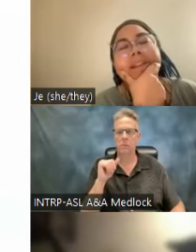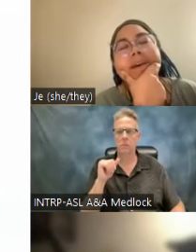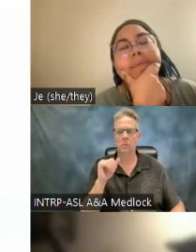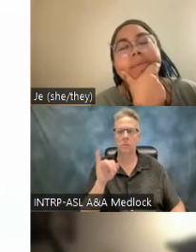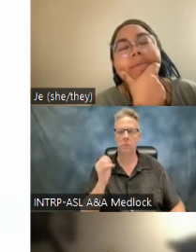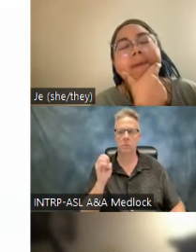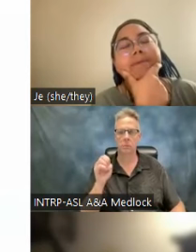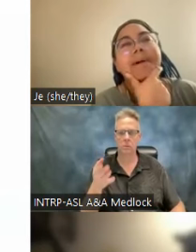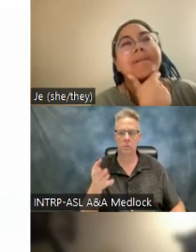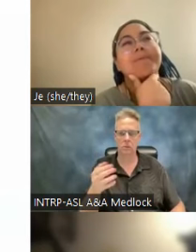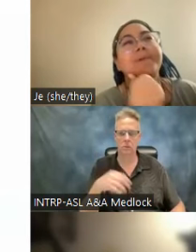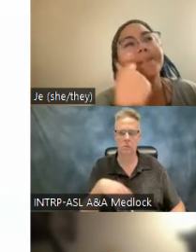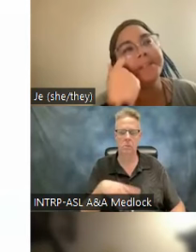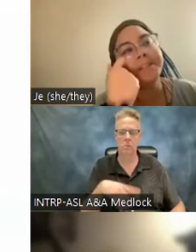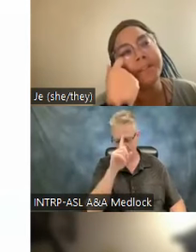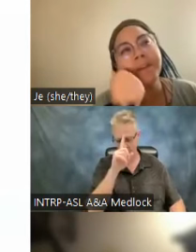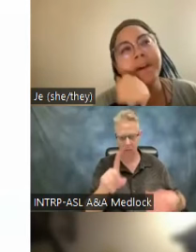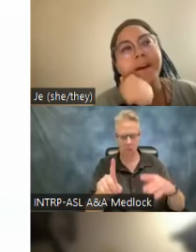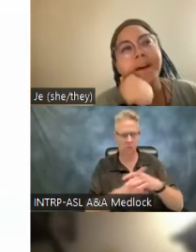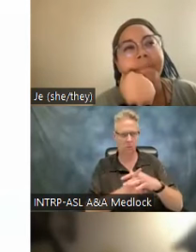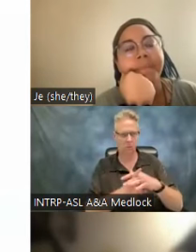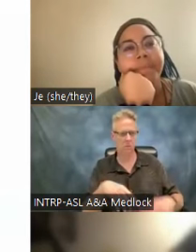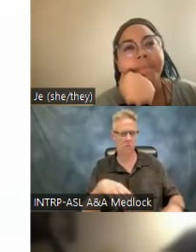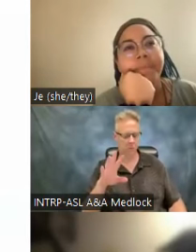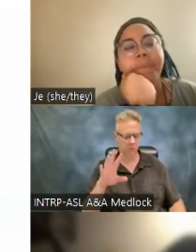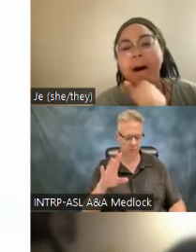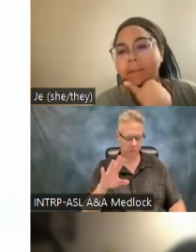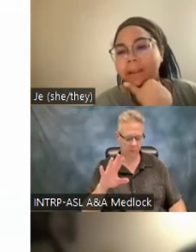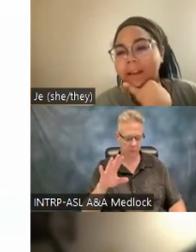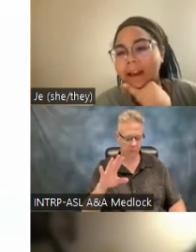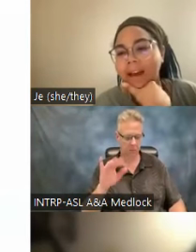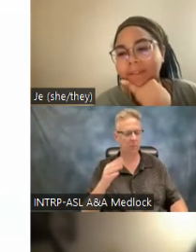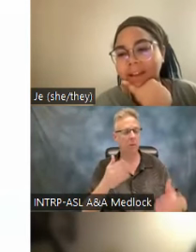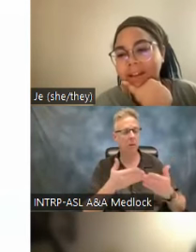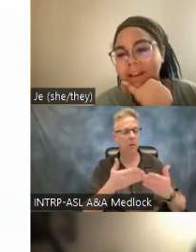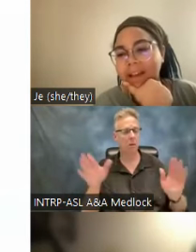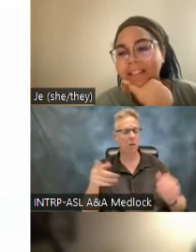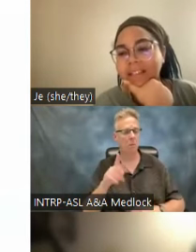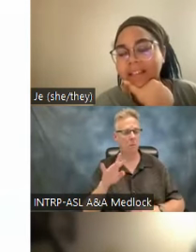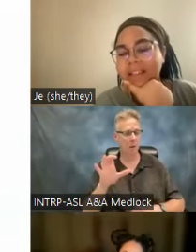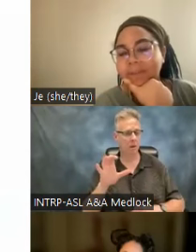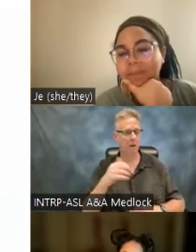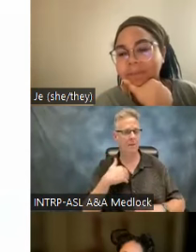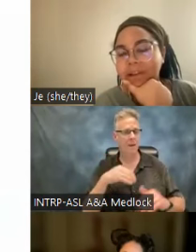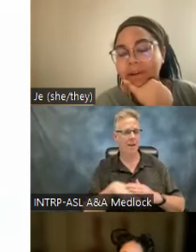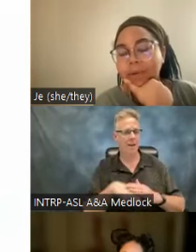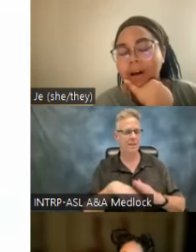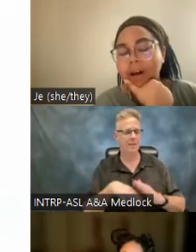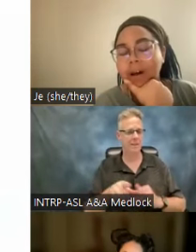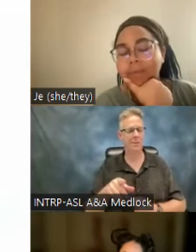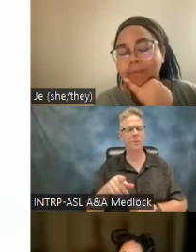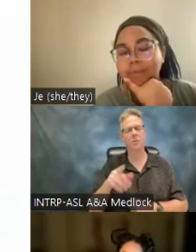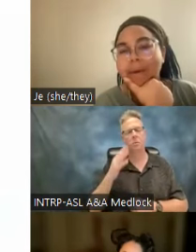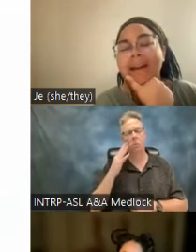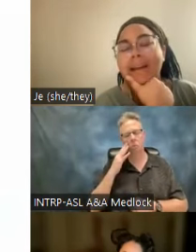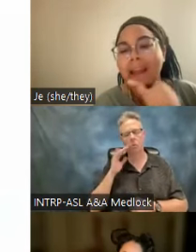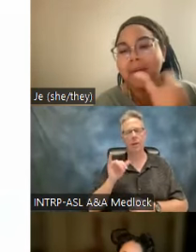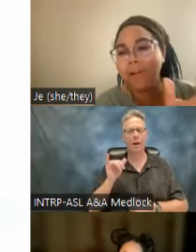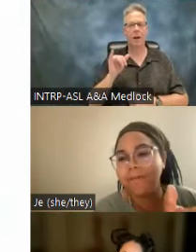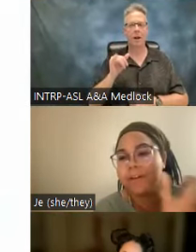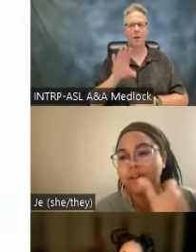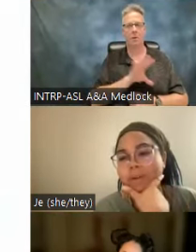One thing that came to mind was the public having access, like, you know,